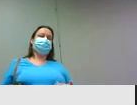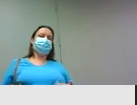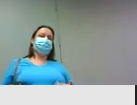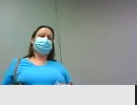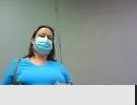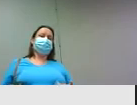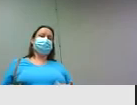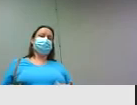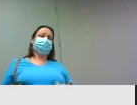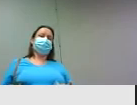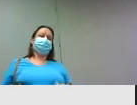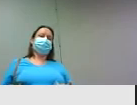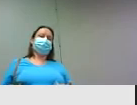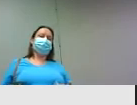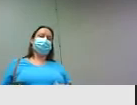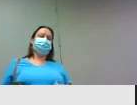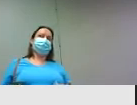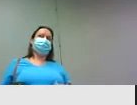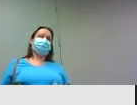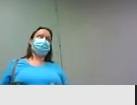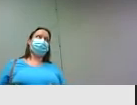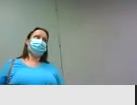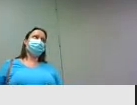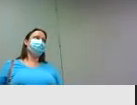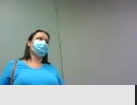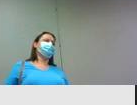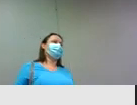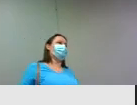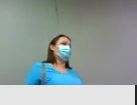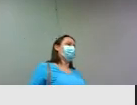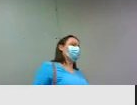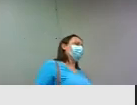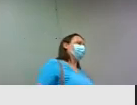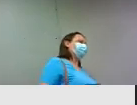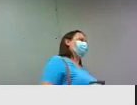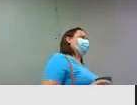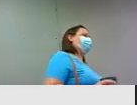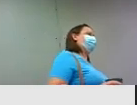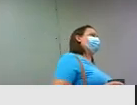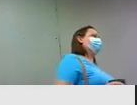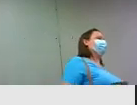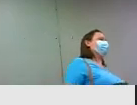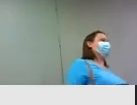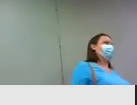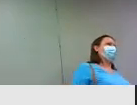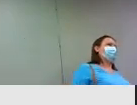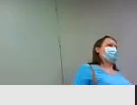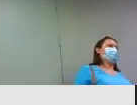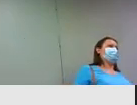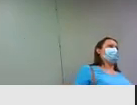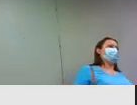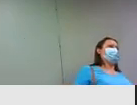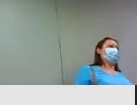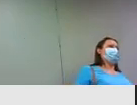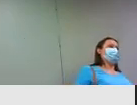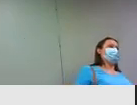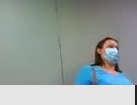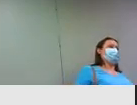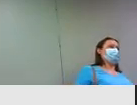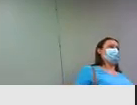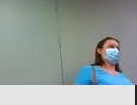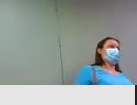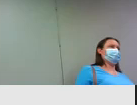Why? Oh, she has to relaunch the meeting. She's out. You all allow the participants to keep their videos